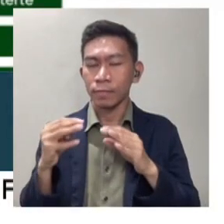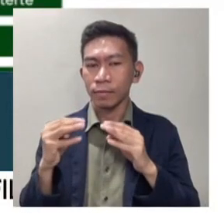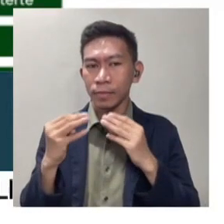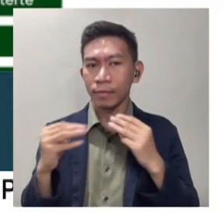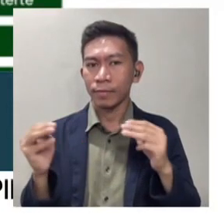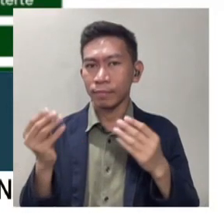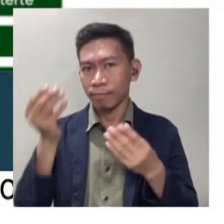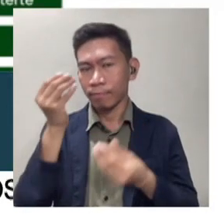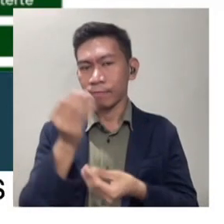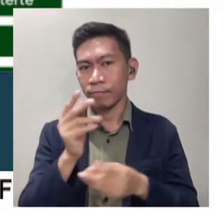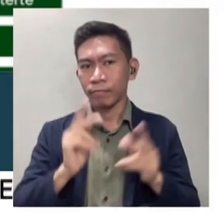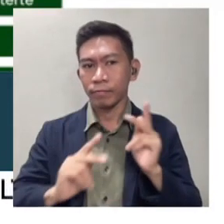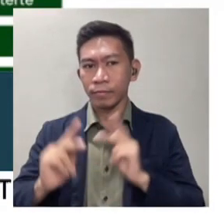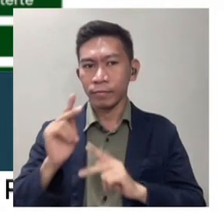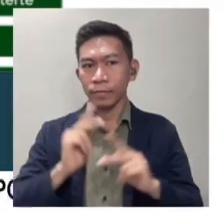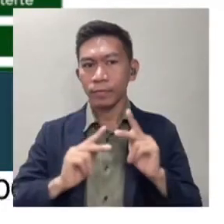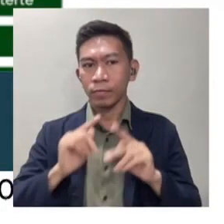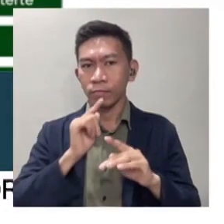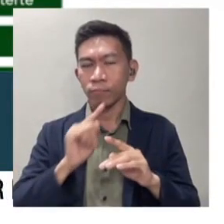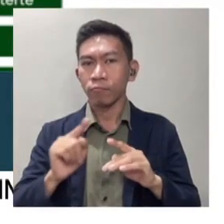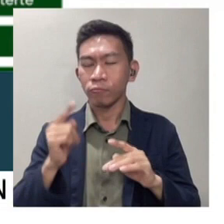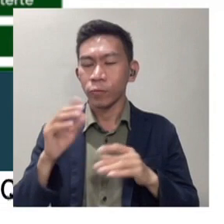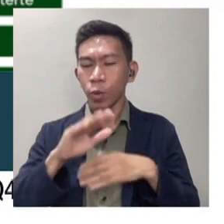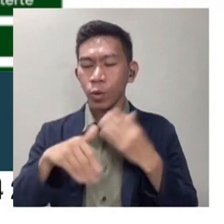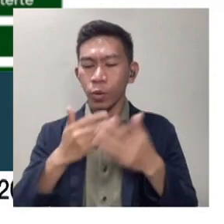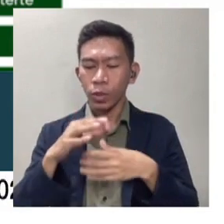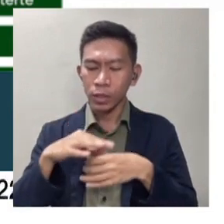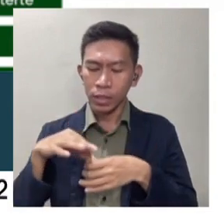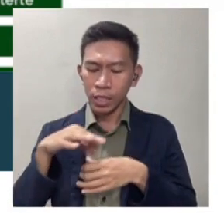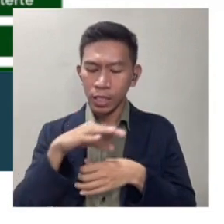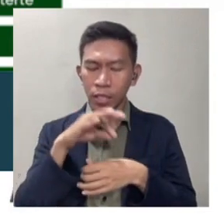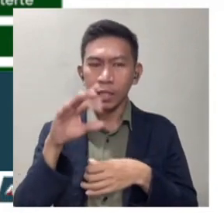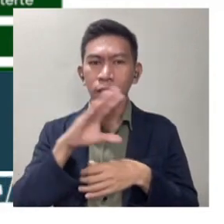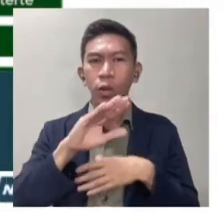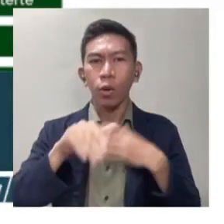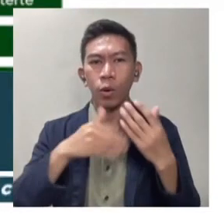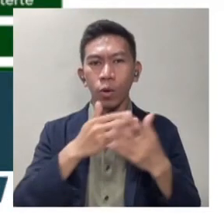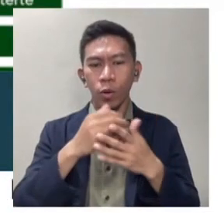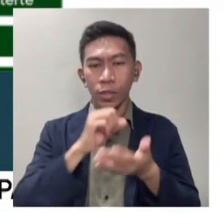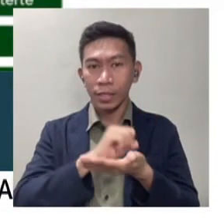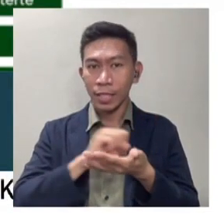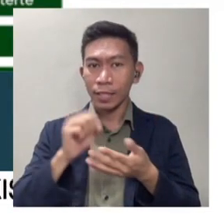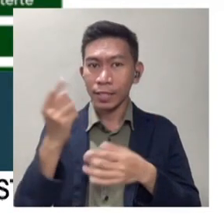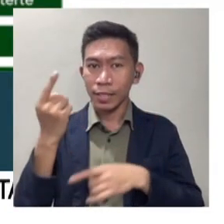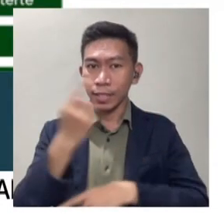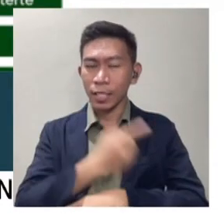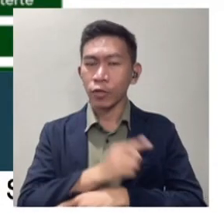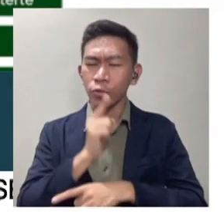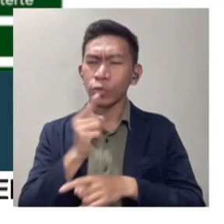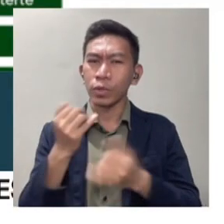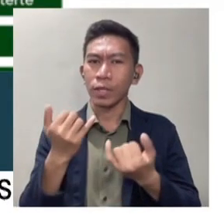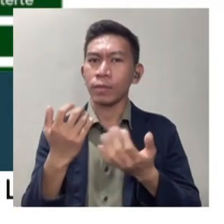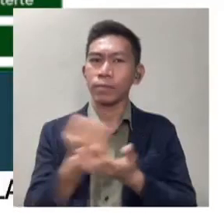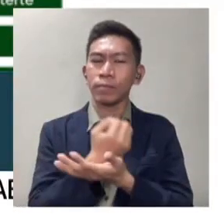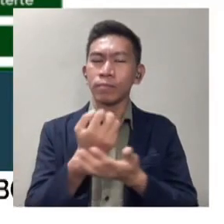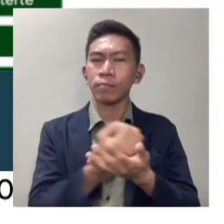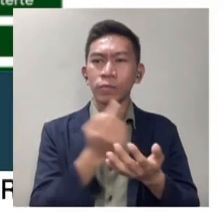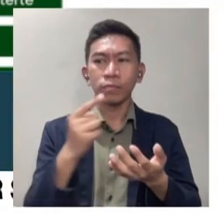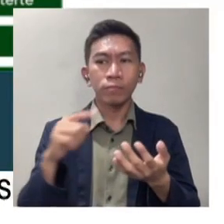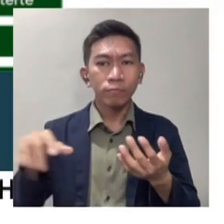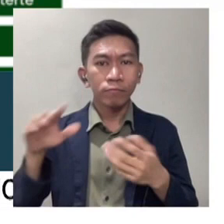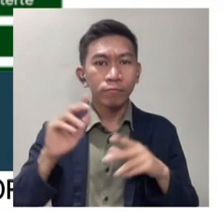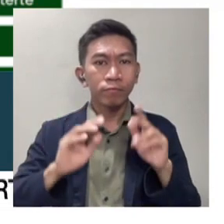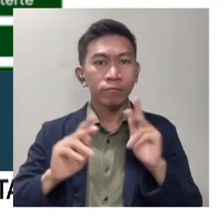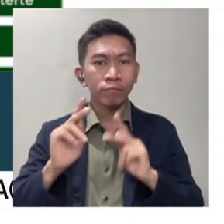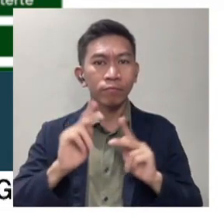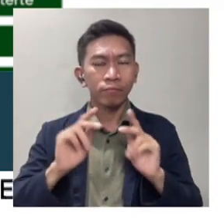public that the All Saints Day and the All Souls Day holidays are opportunities for the nation to reflect on their faith and